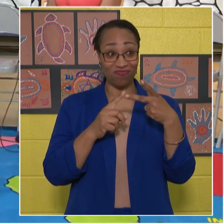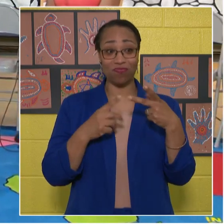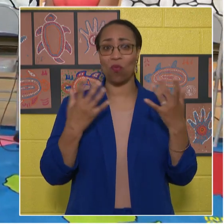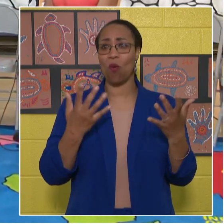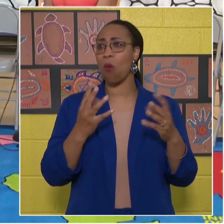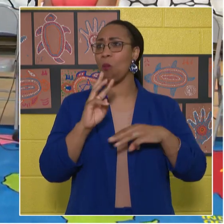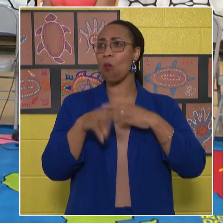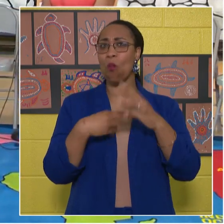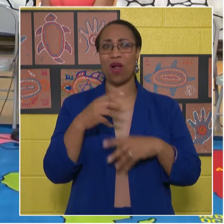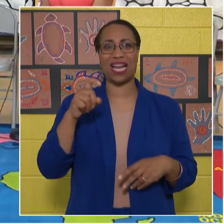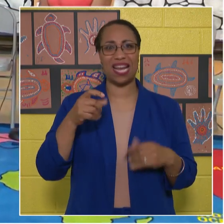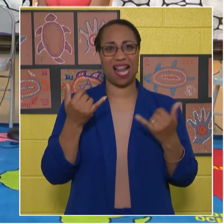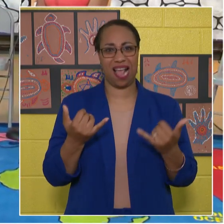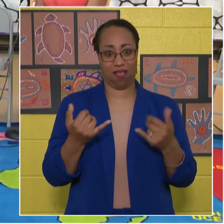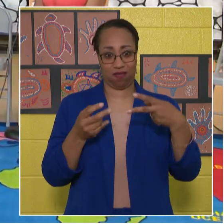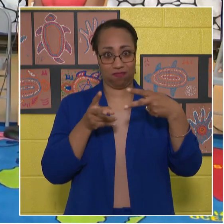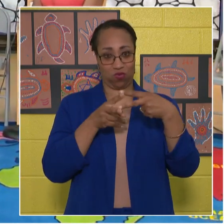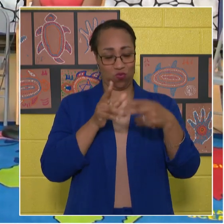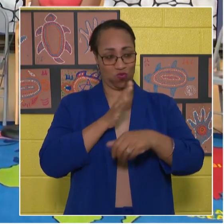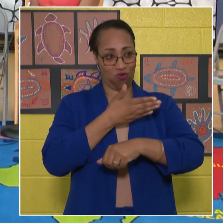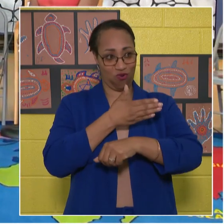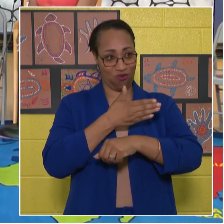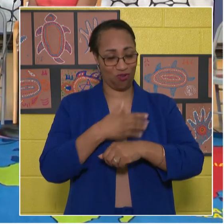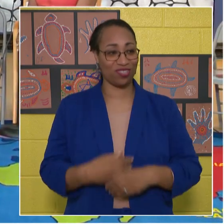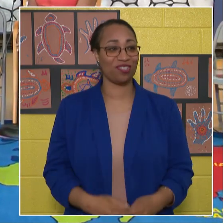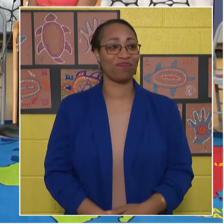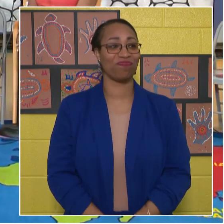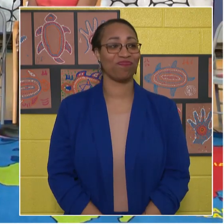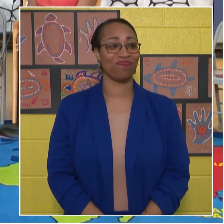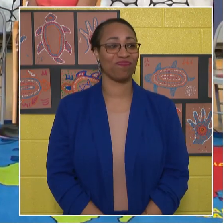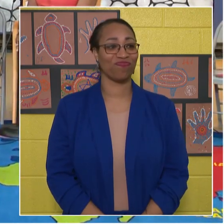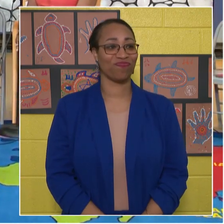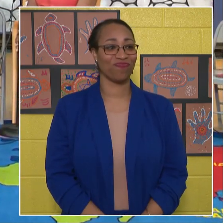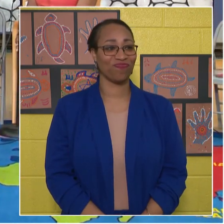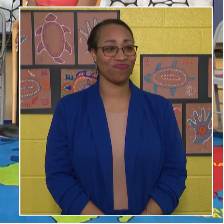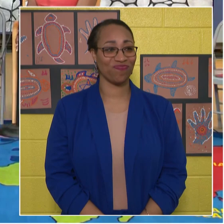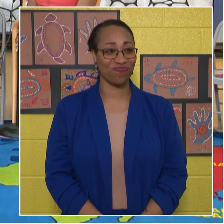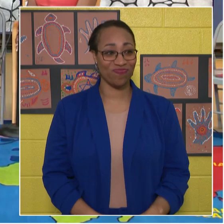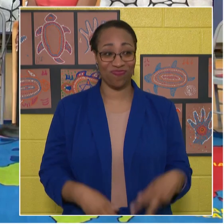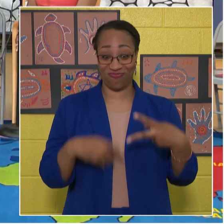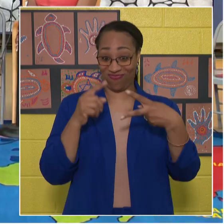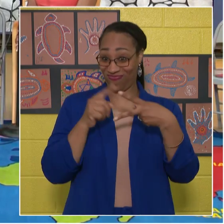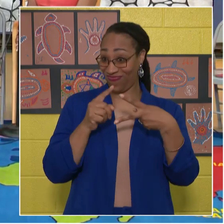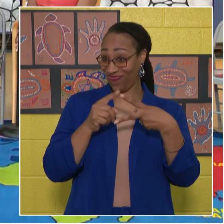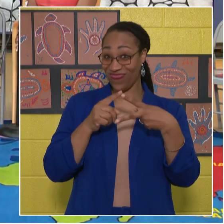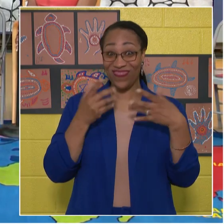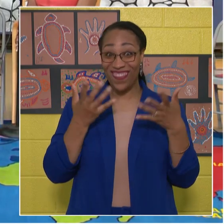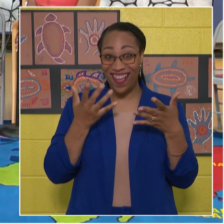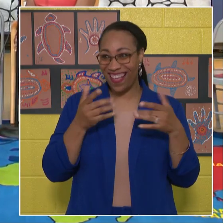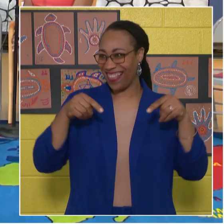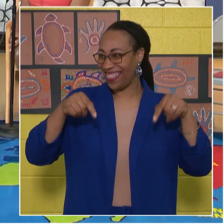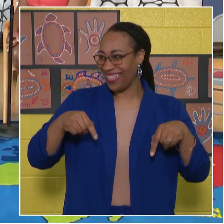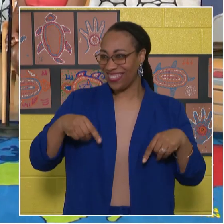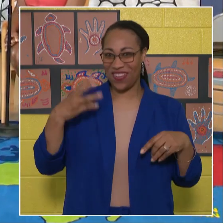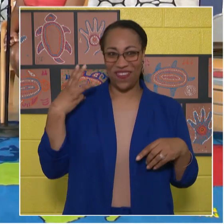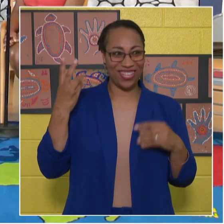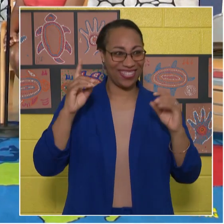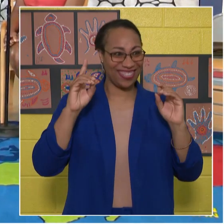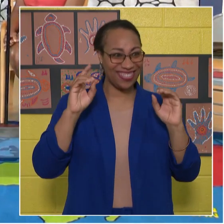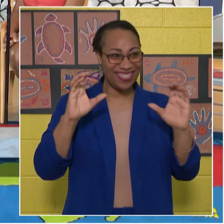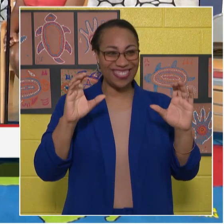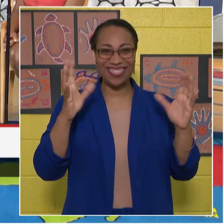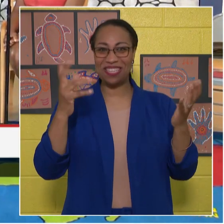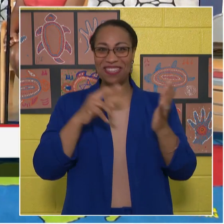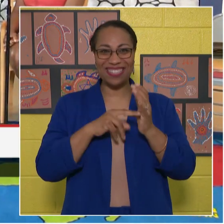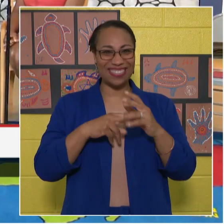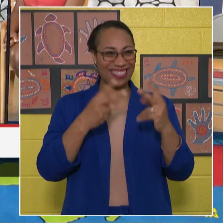art. This is Washington, an international congregation. You can tell by our elation, it's a city full of heart. Now the